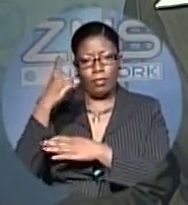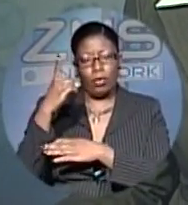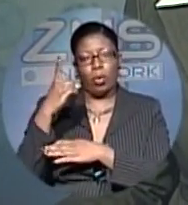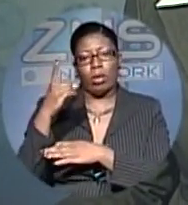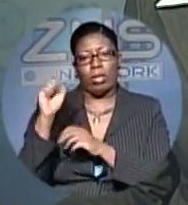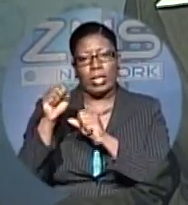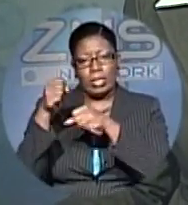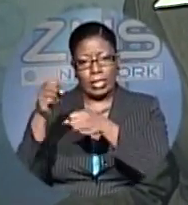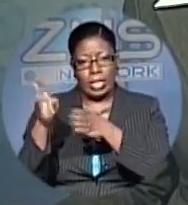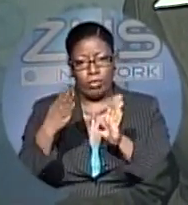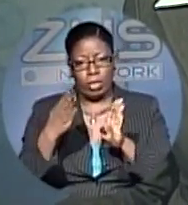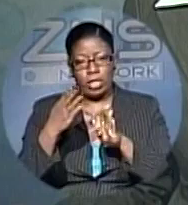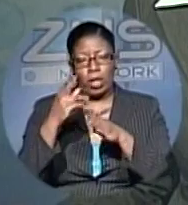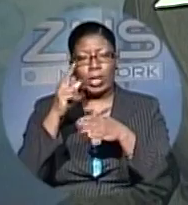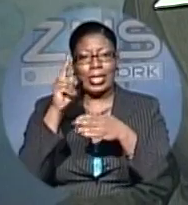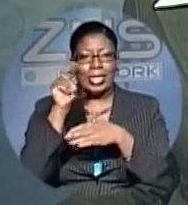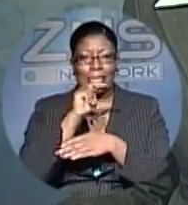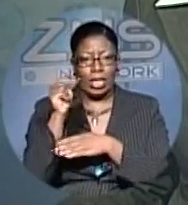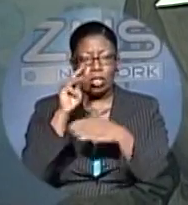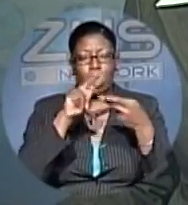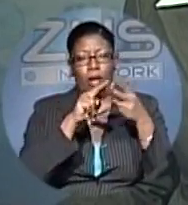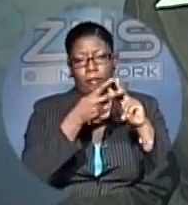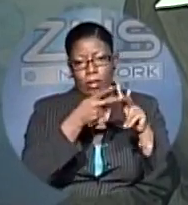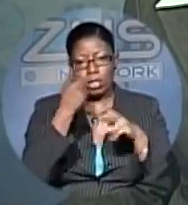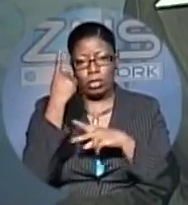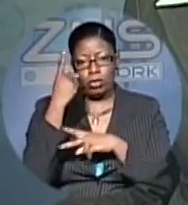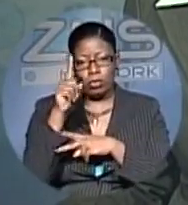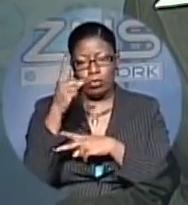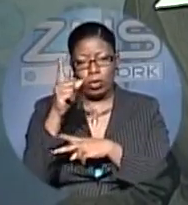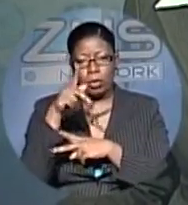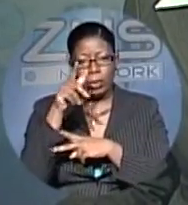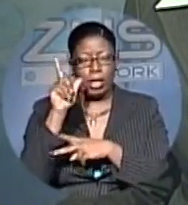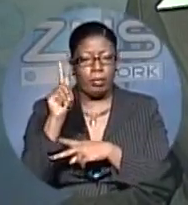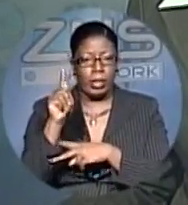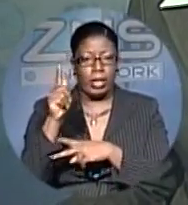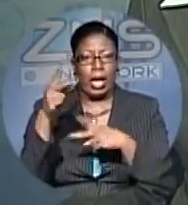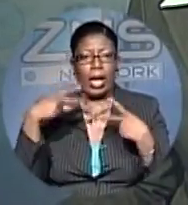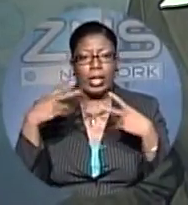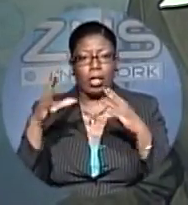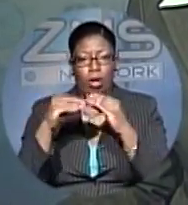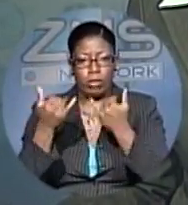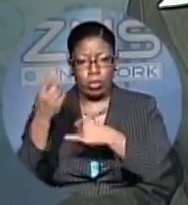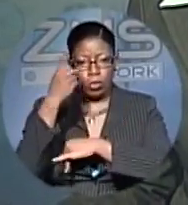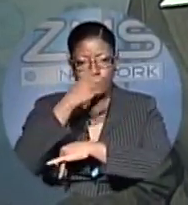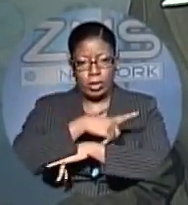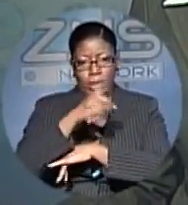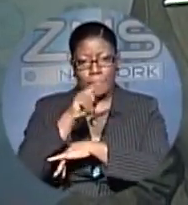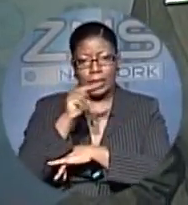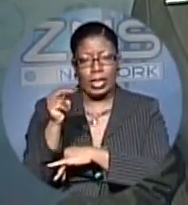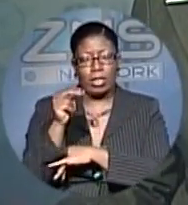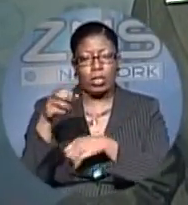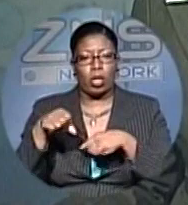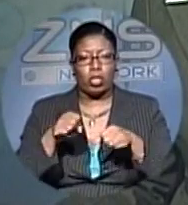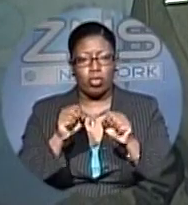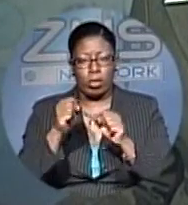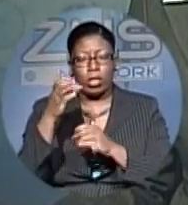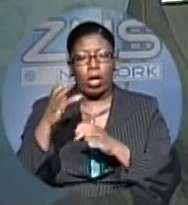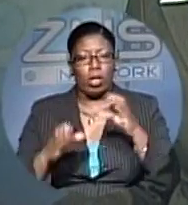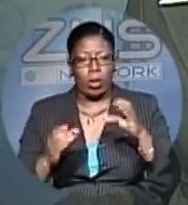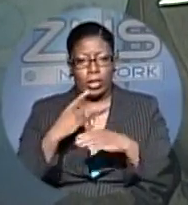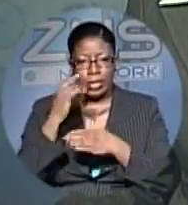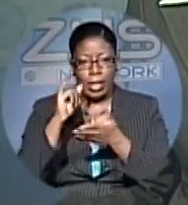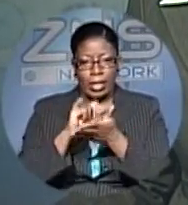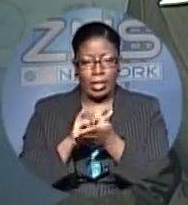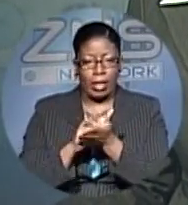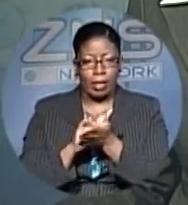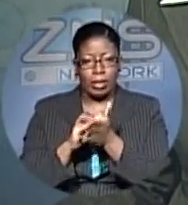and Nassau Village hopeful for the PLP, Dion Smith, held a news conference today at the Nassau Street Court. Strawn reiterated her